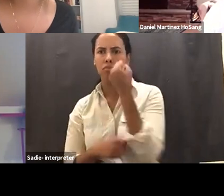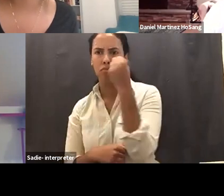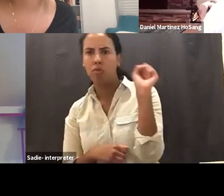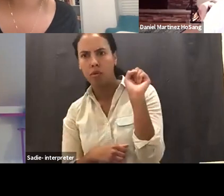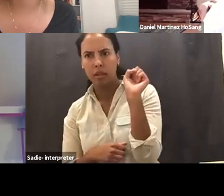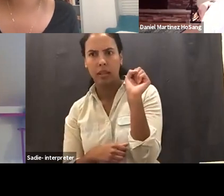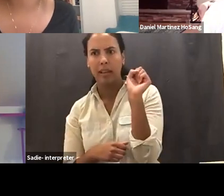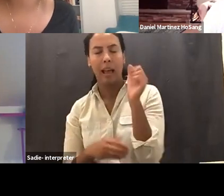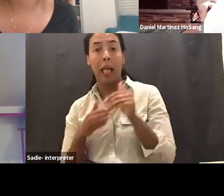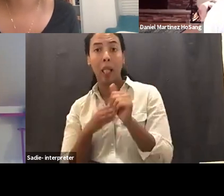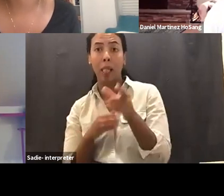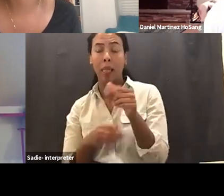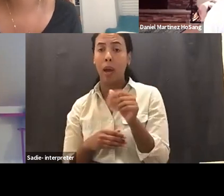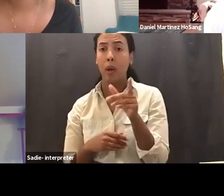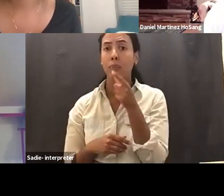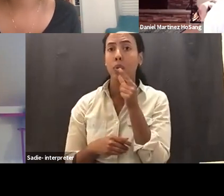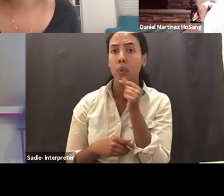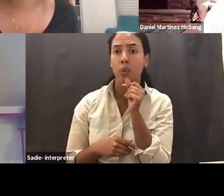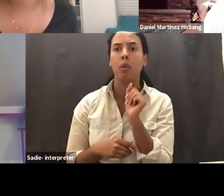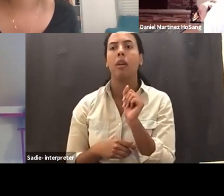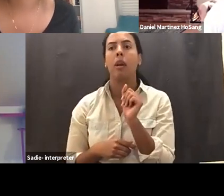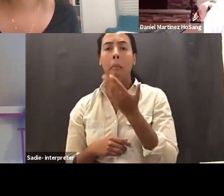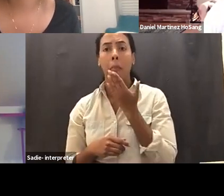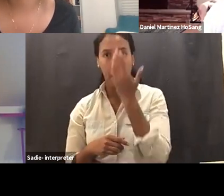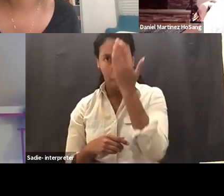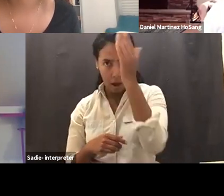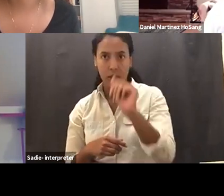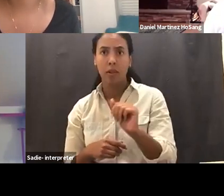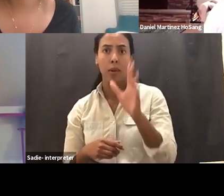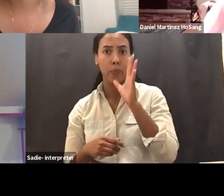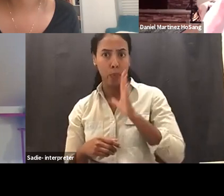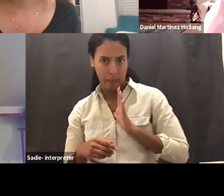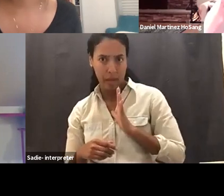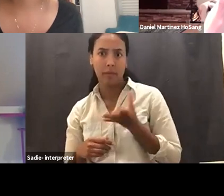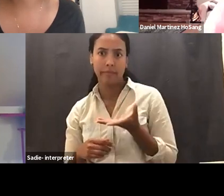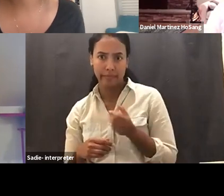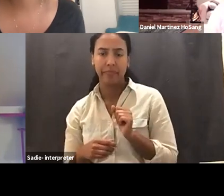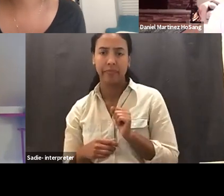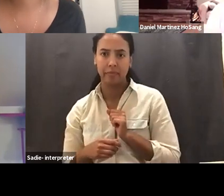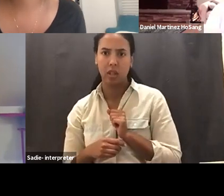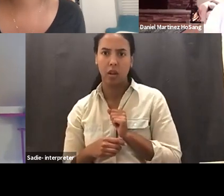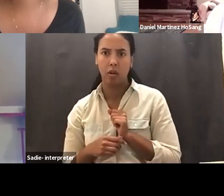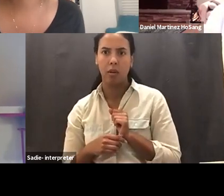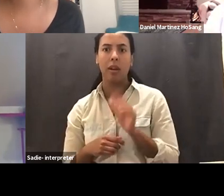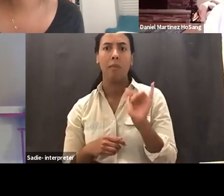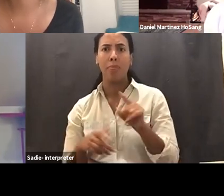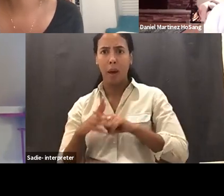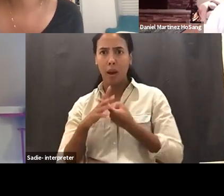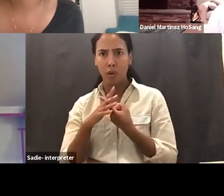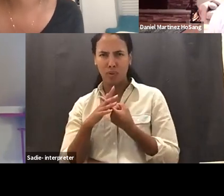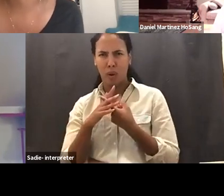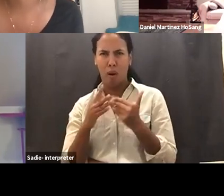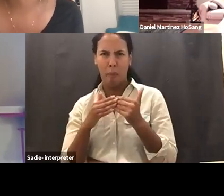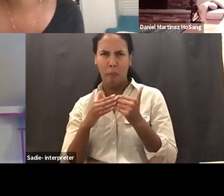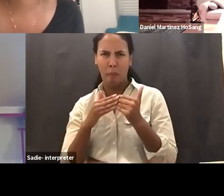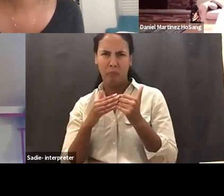Muslim women. One of the most famous ones was the sit-in at Shaheen Bagh, which actually began a couple of days after the CAA was passed and only